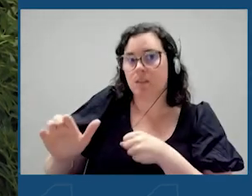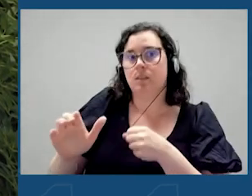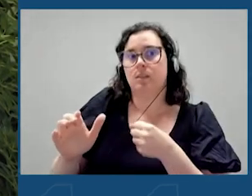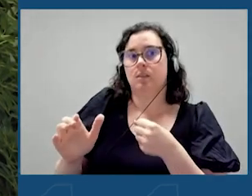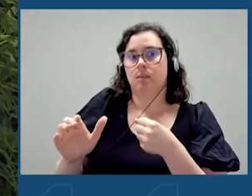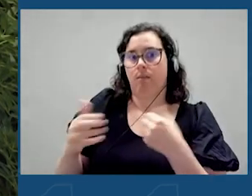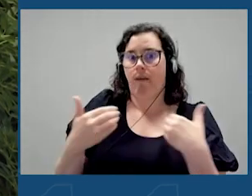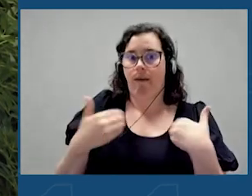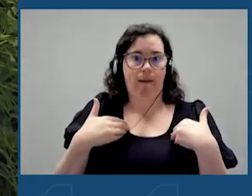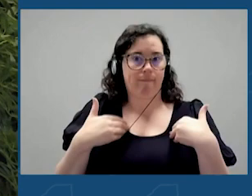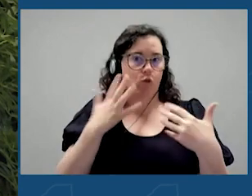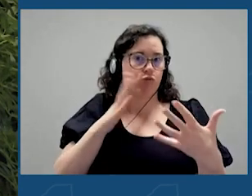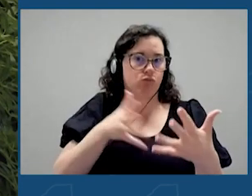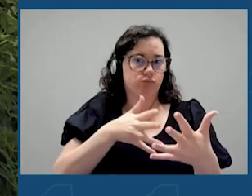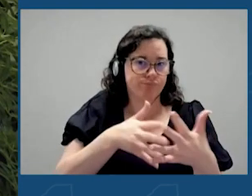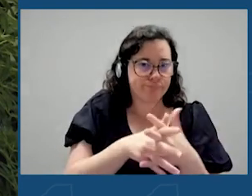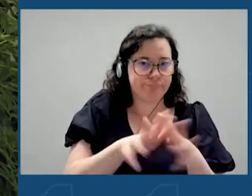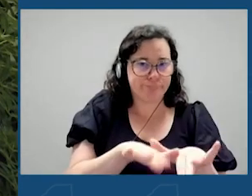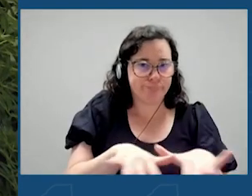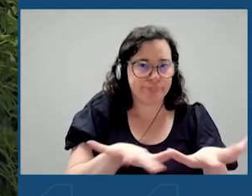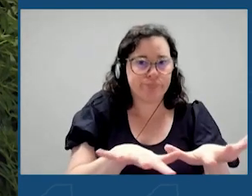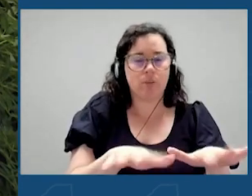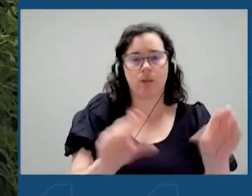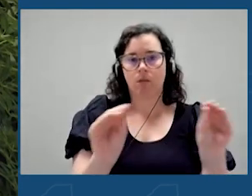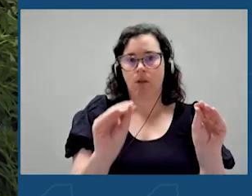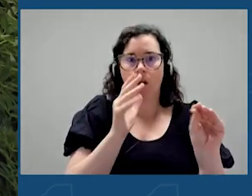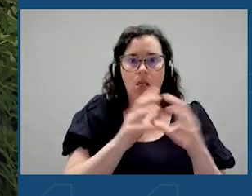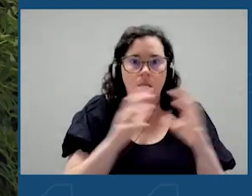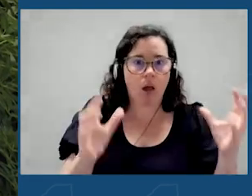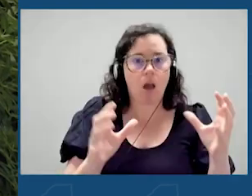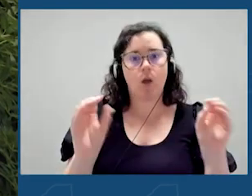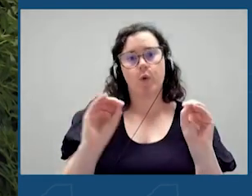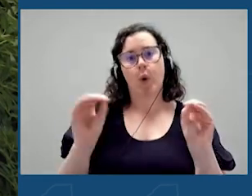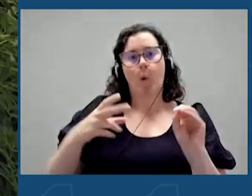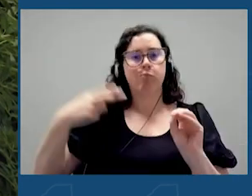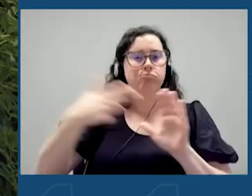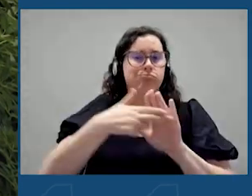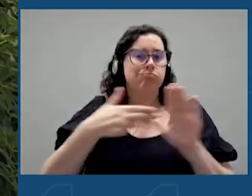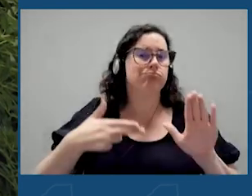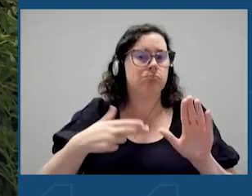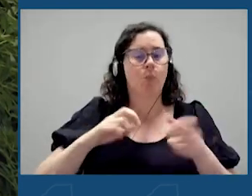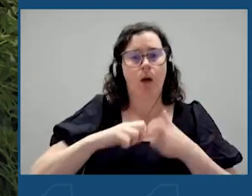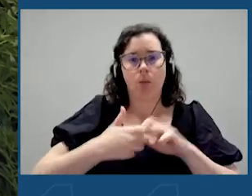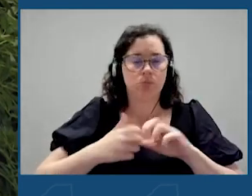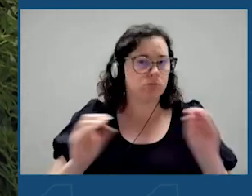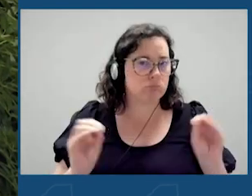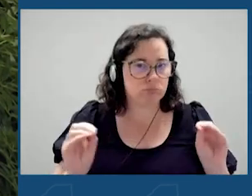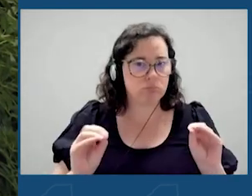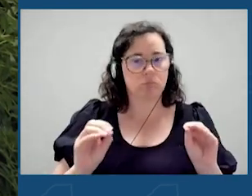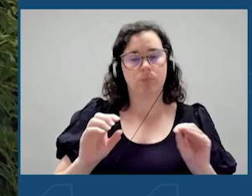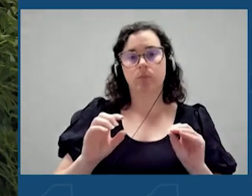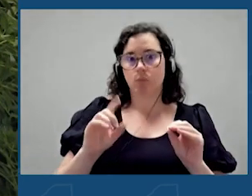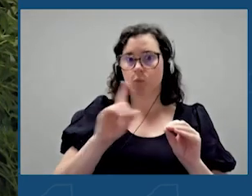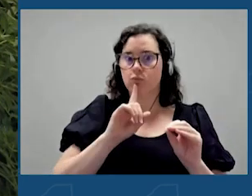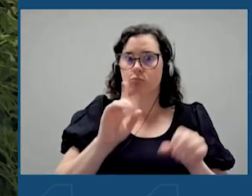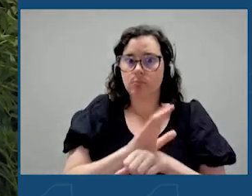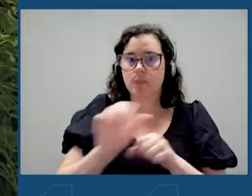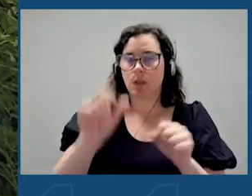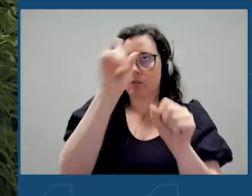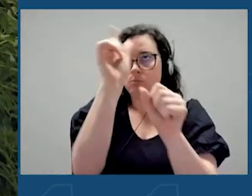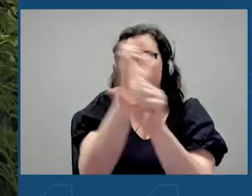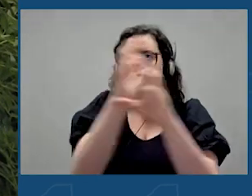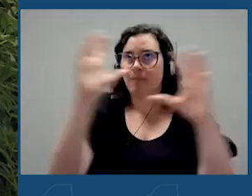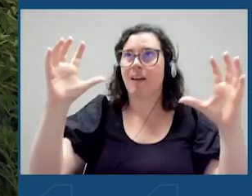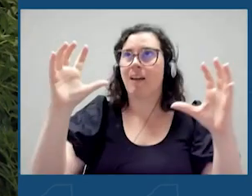grassroots. You know, we have a clean slate. We don't have any legacy problems. So we can really envision what it's like to train, 2.0 or